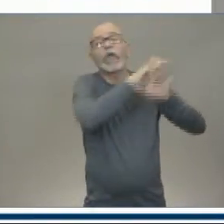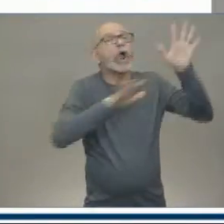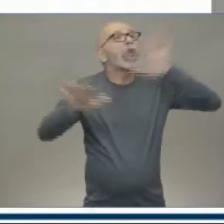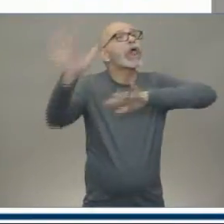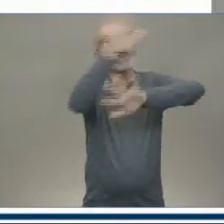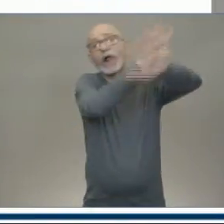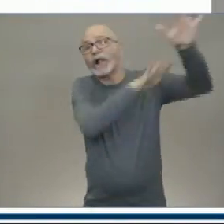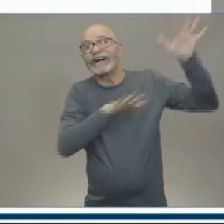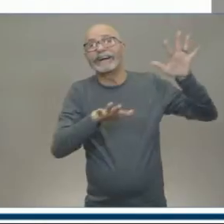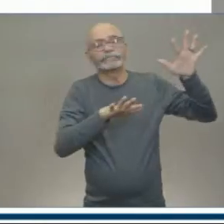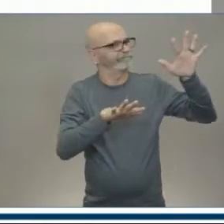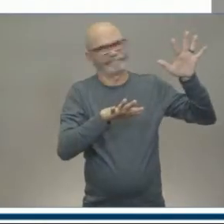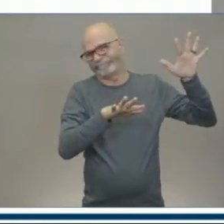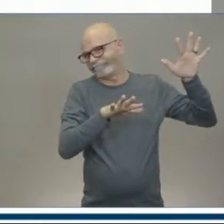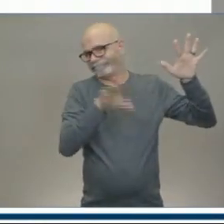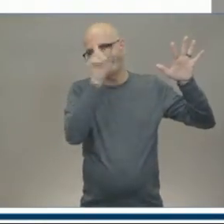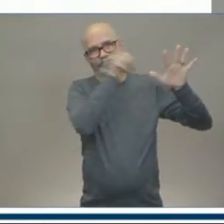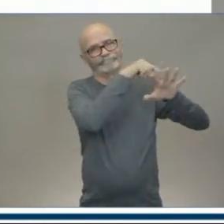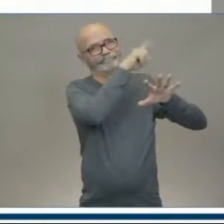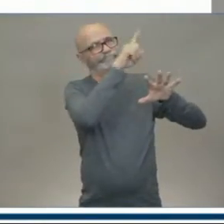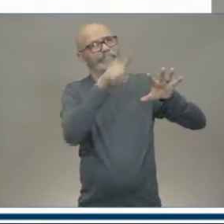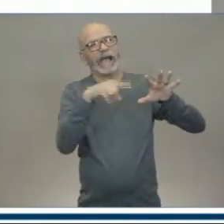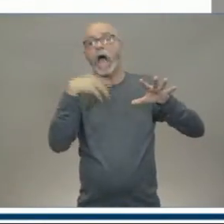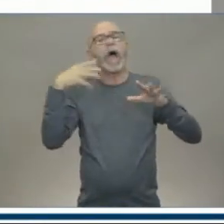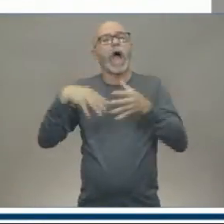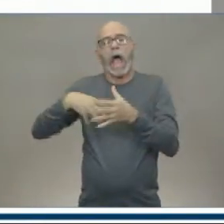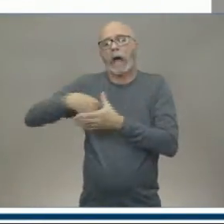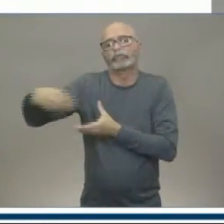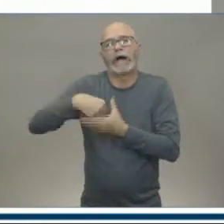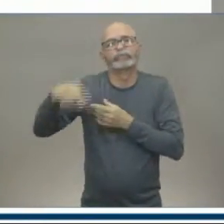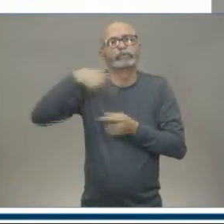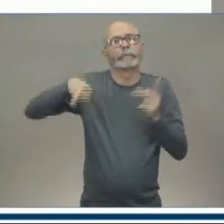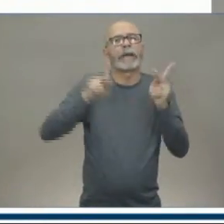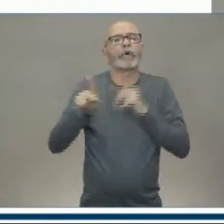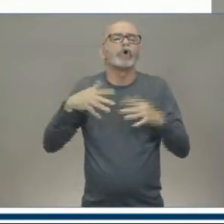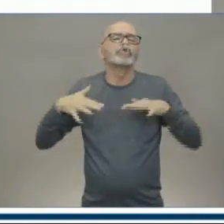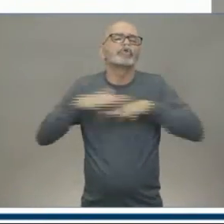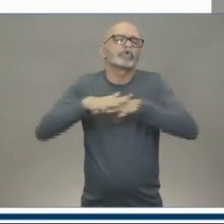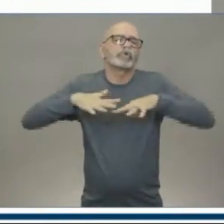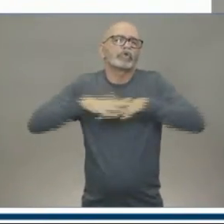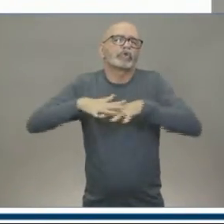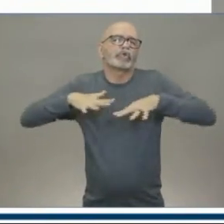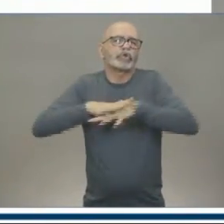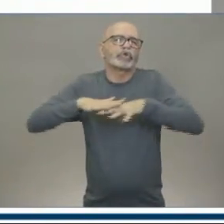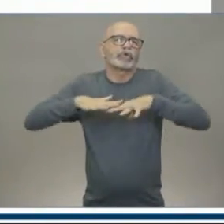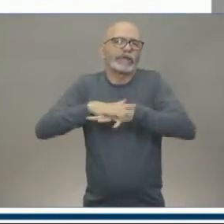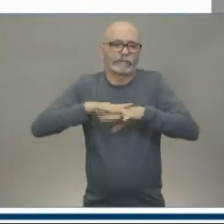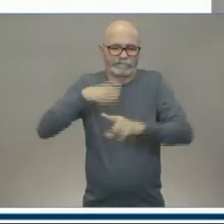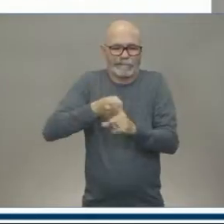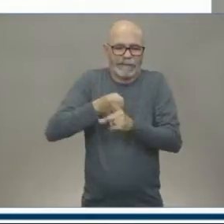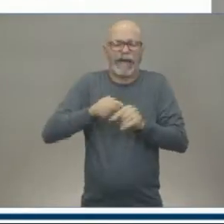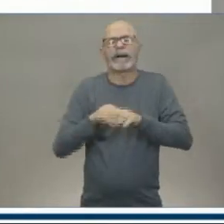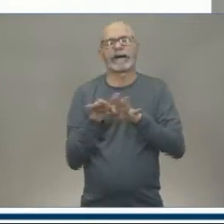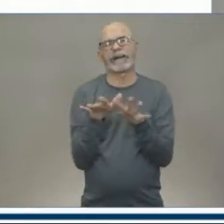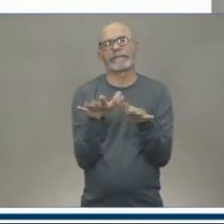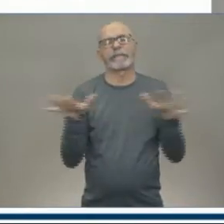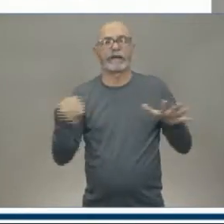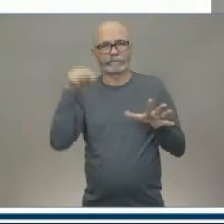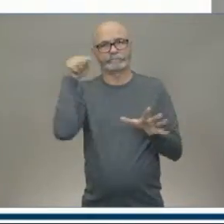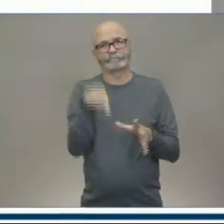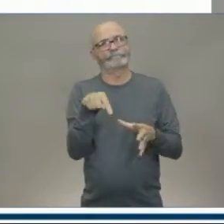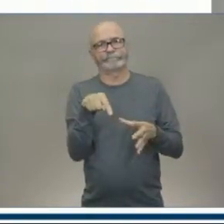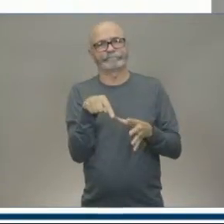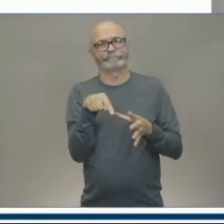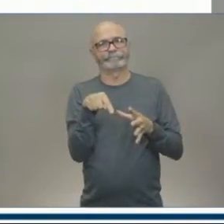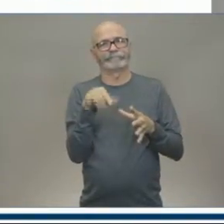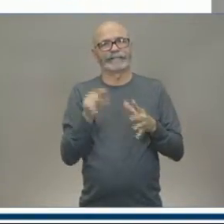that's fanning the flames and causing the virus to circulate more widely. As I said earlier this week, we're at the beginning of community spread,